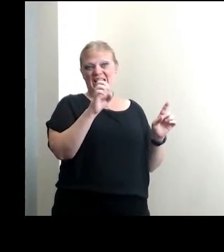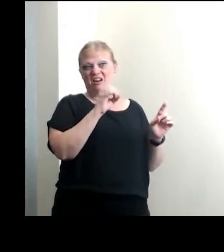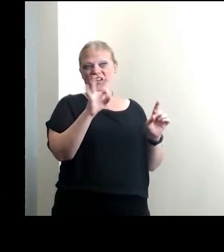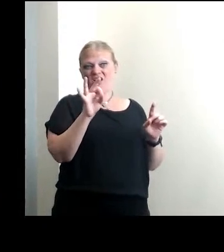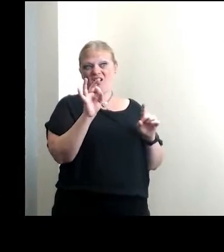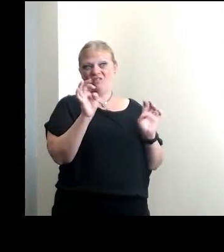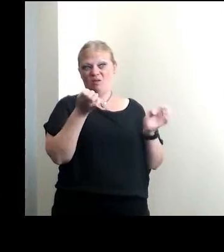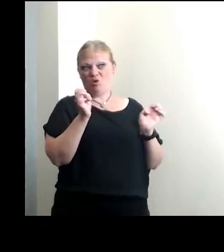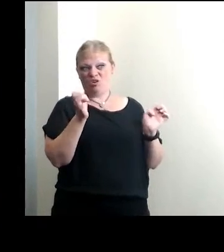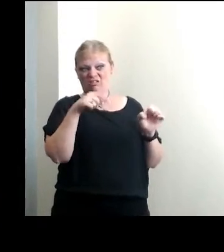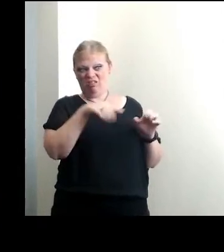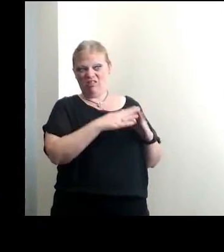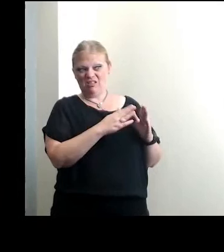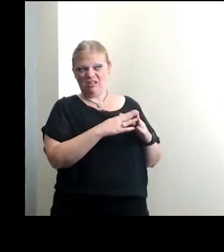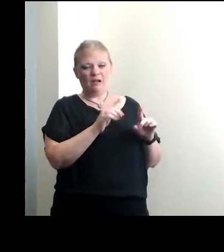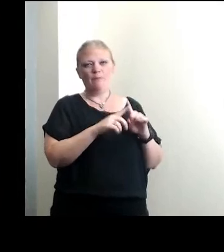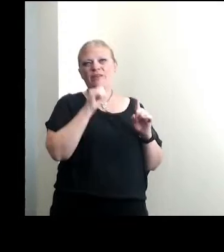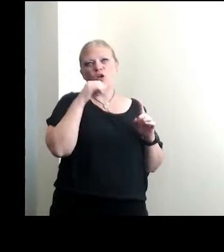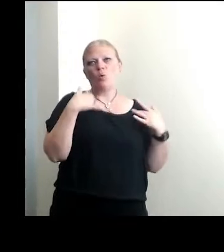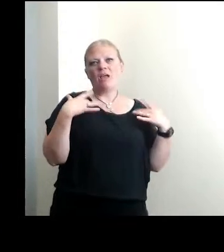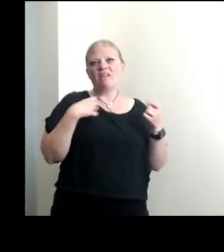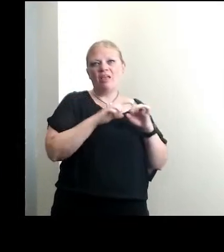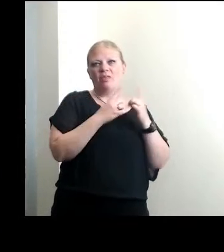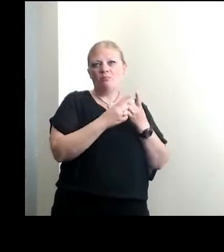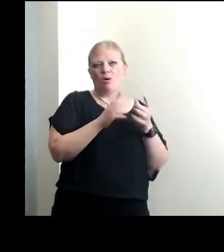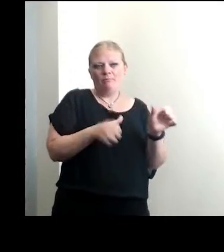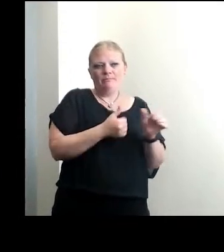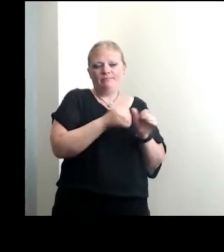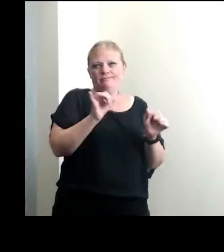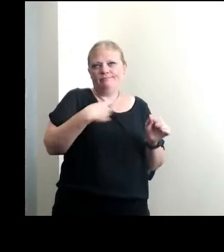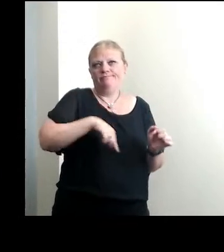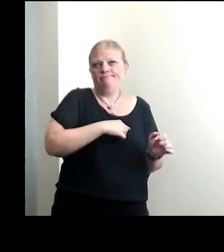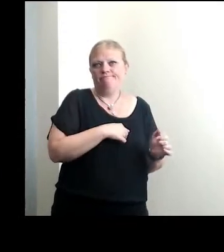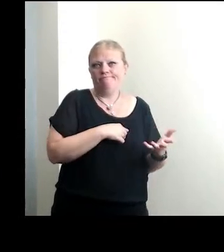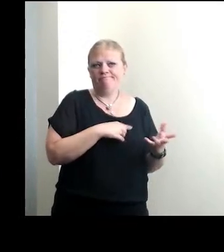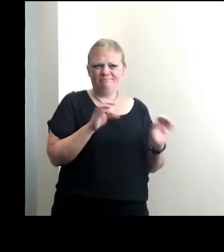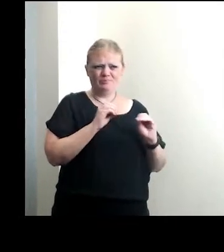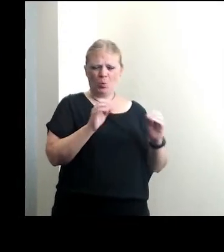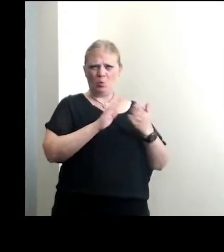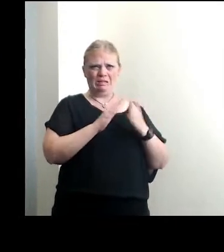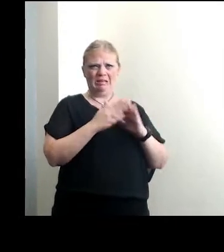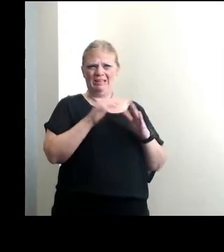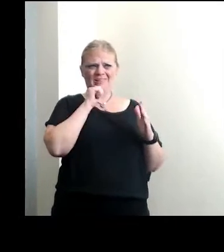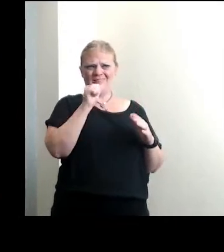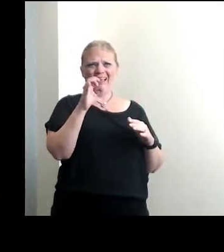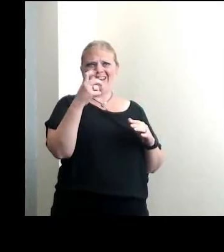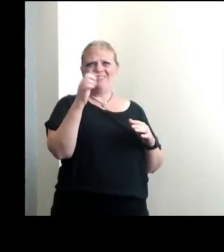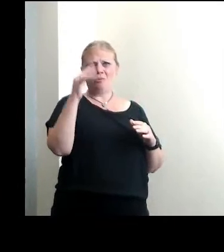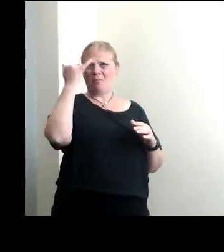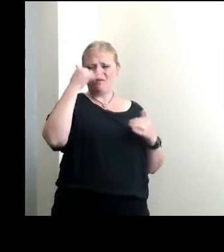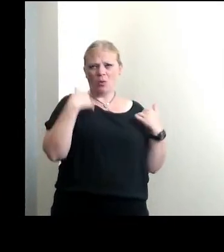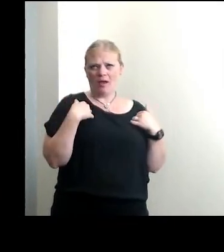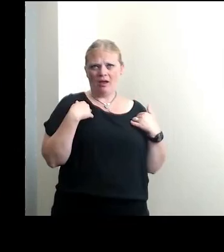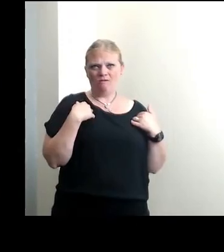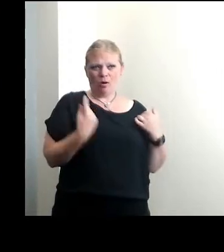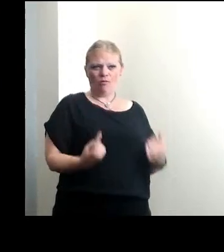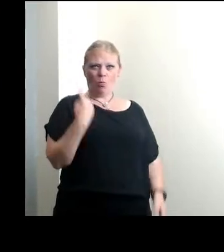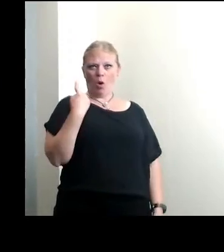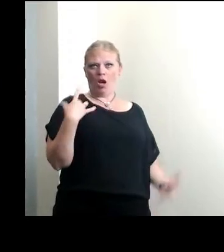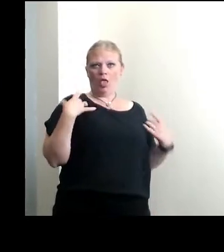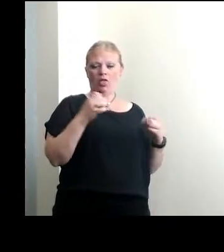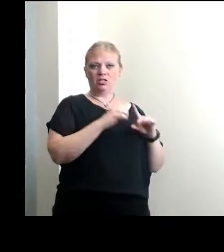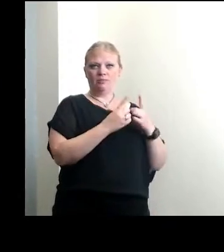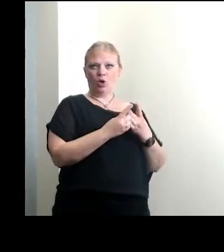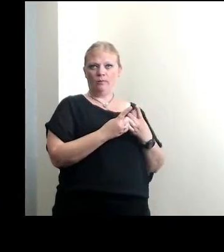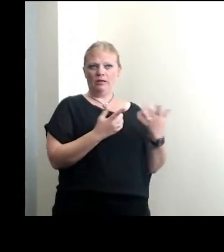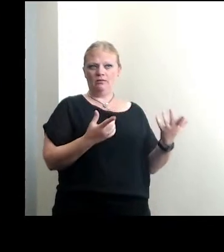we're doing this, but they don't have the health department to back it up like we do. No cities, not even the city of Buffalo, has a health department. There's only one health department